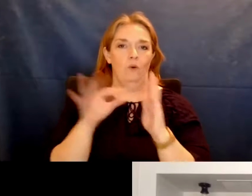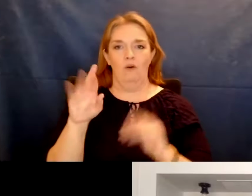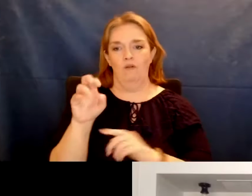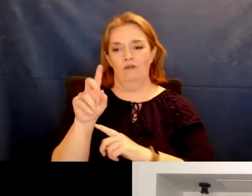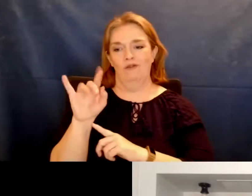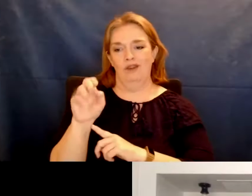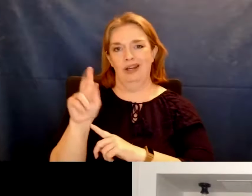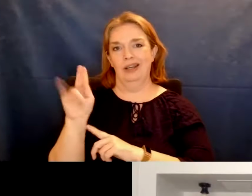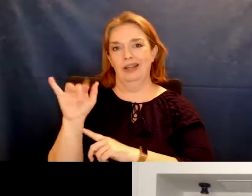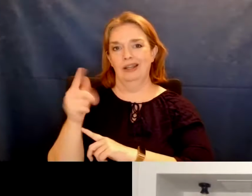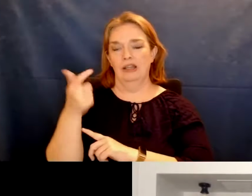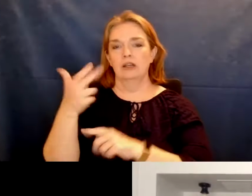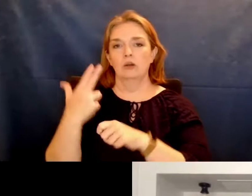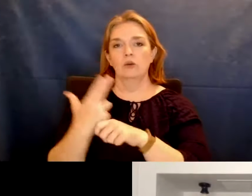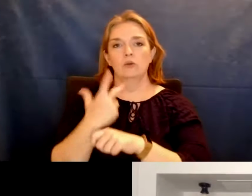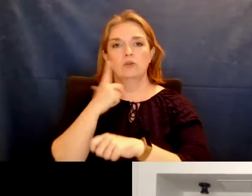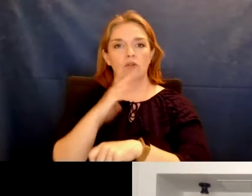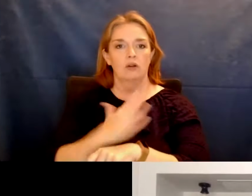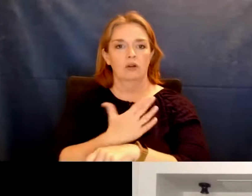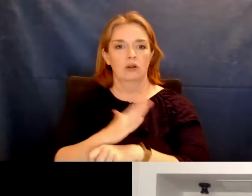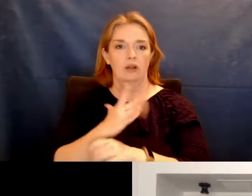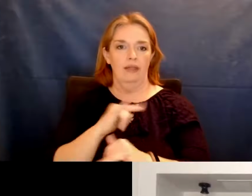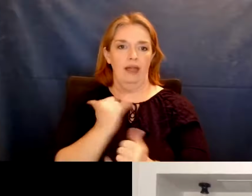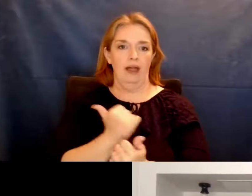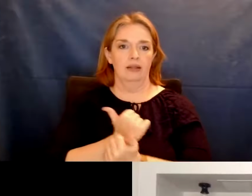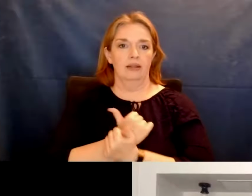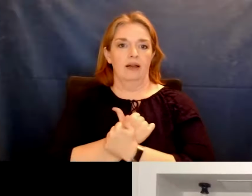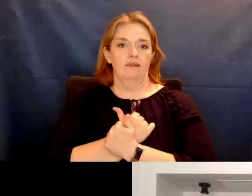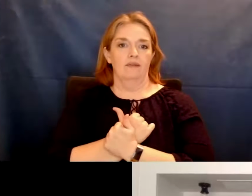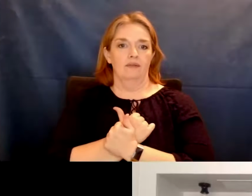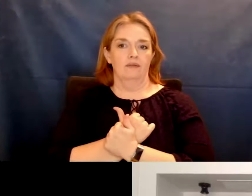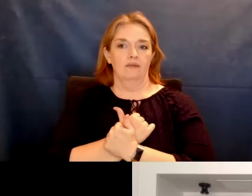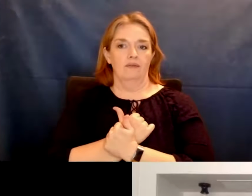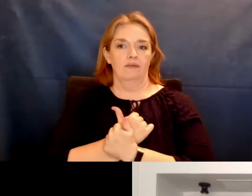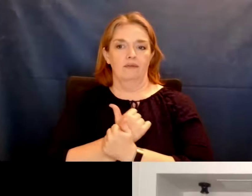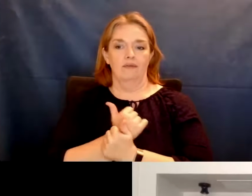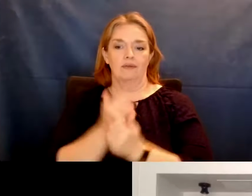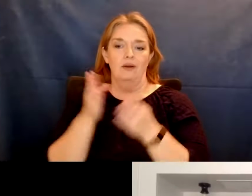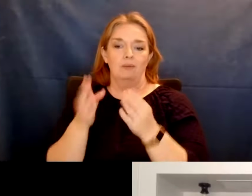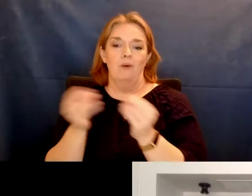about loving his woman more than hogs love slop.